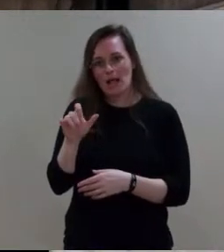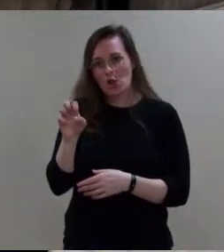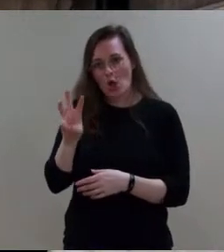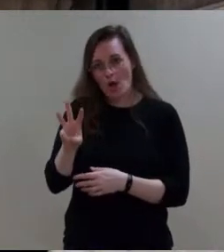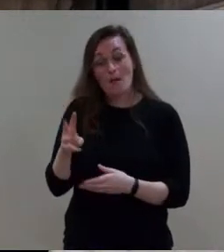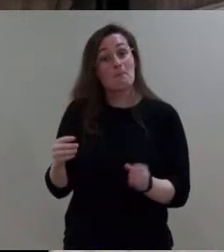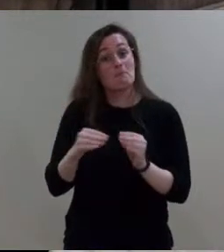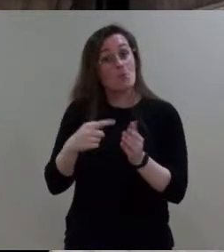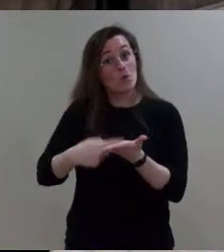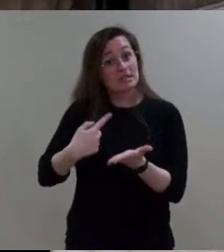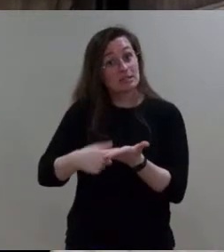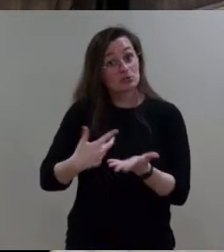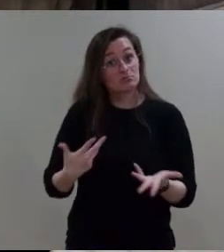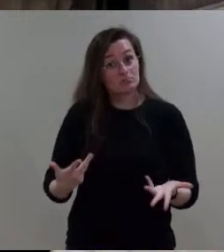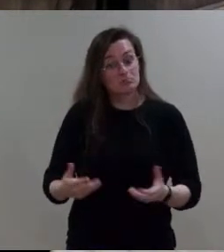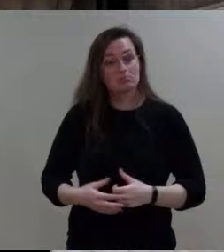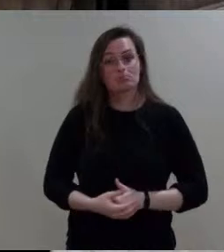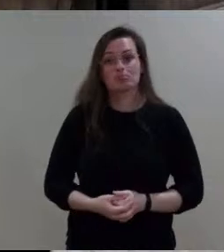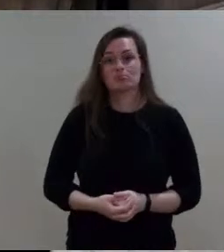matter?